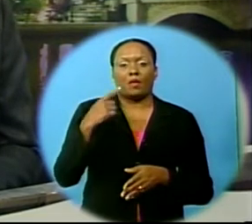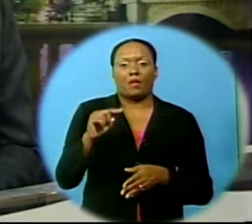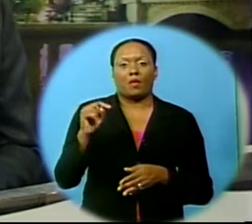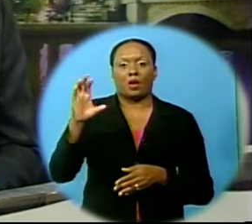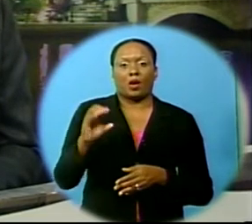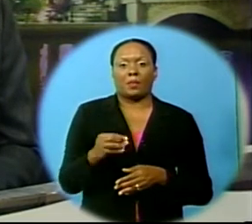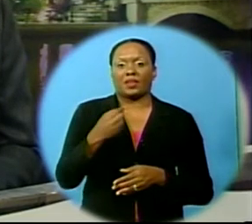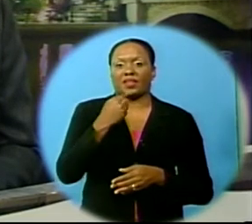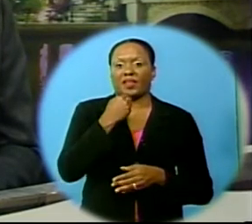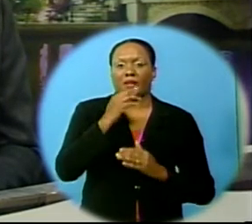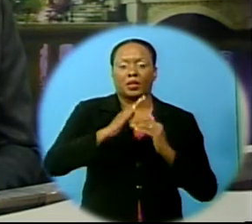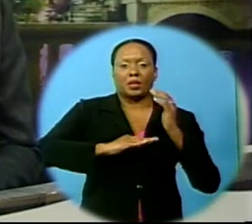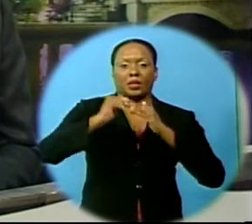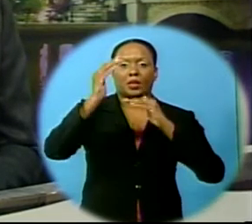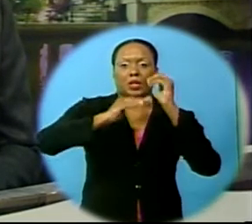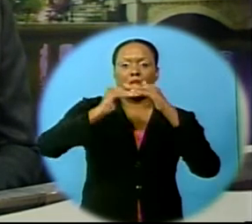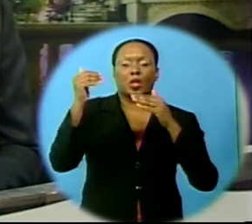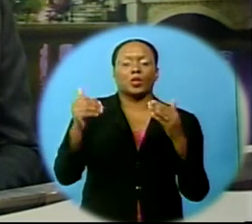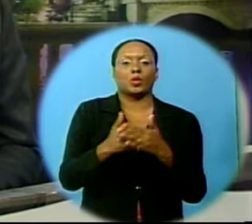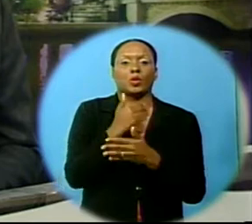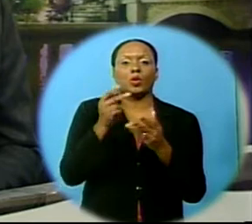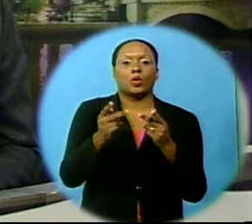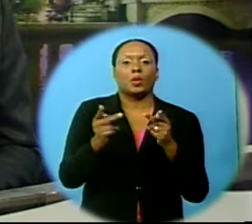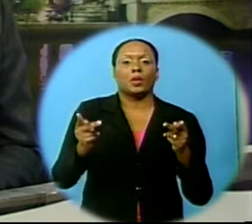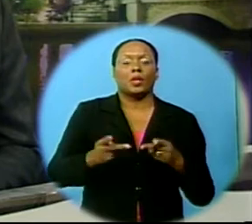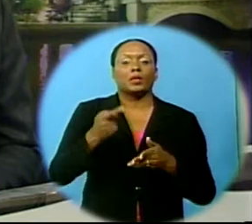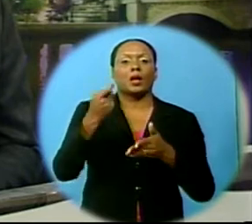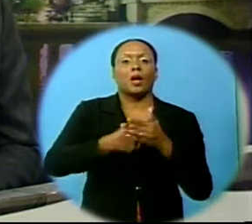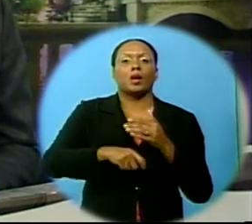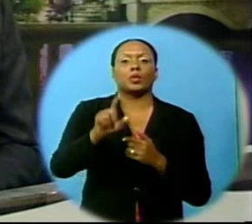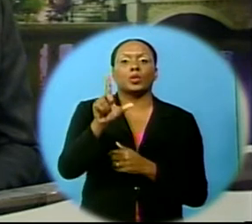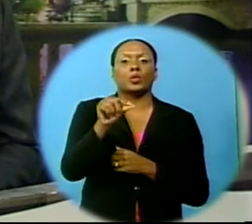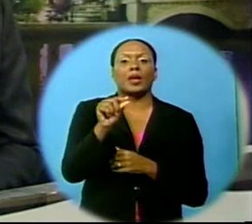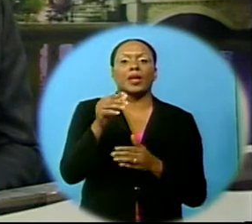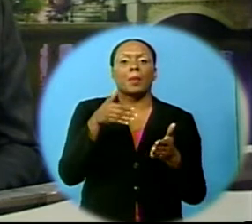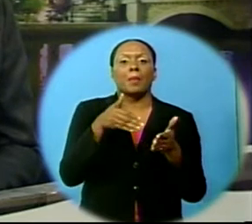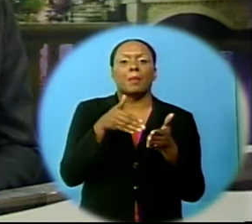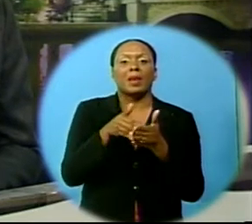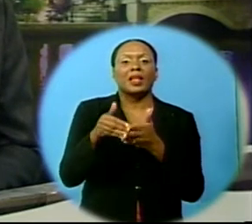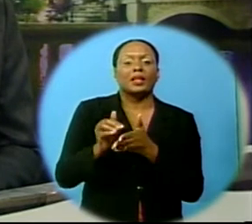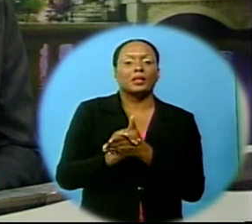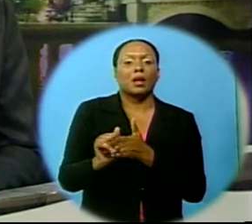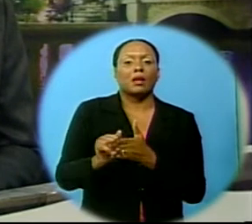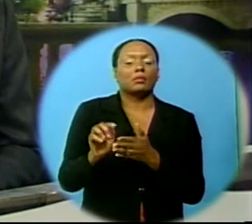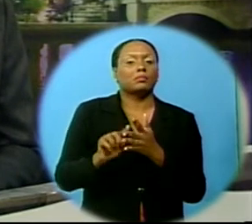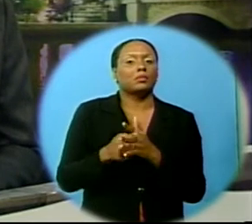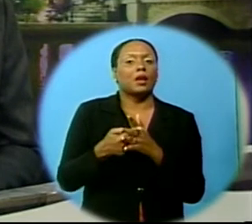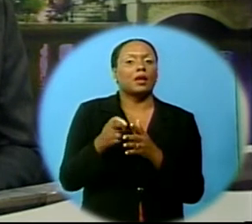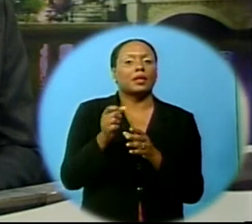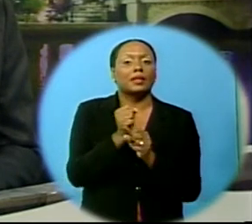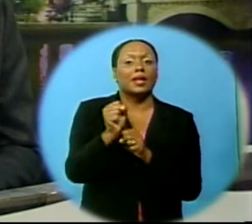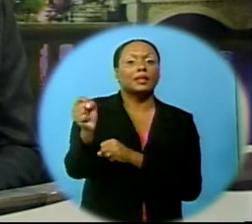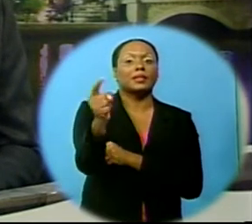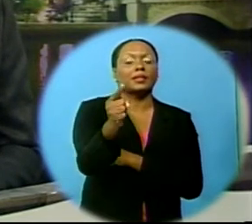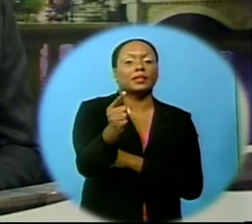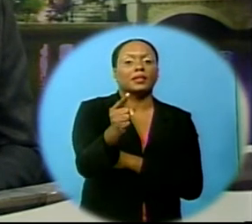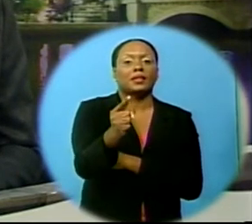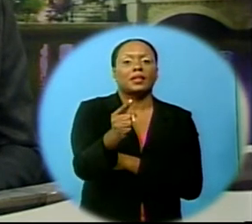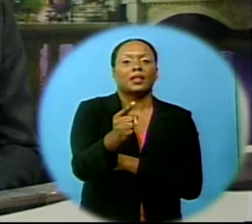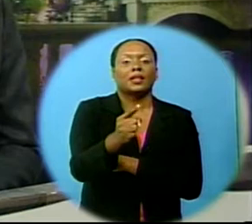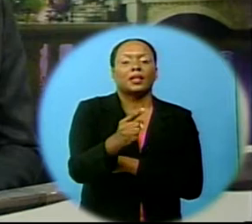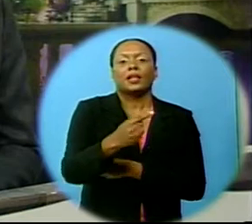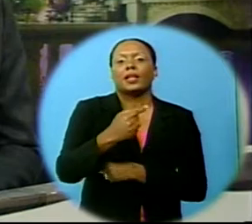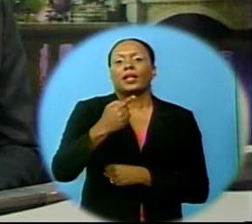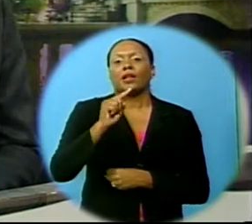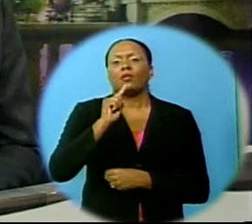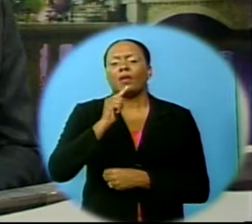CBC News that construction of the new $20 million facility should start from early next year. A relieved and happy Bino said